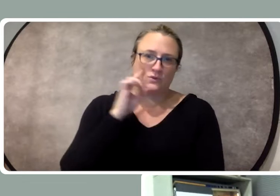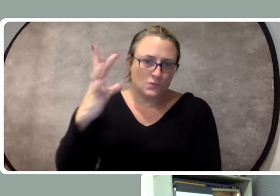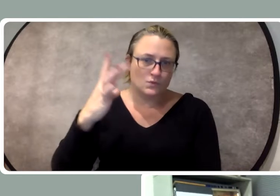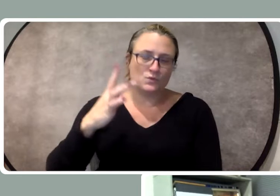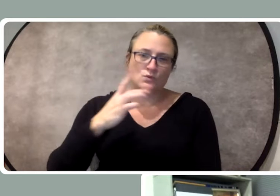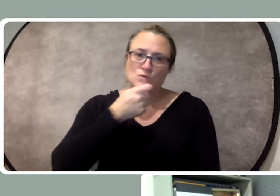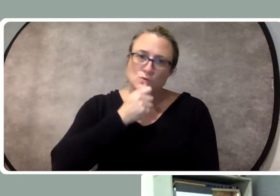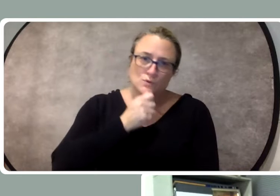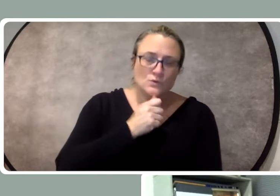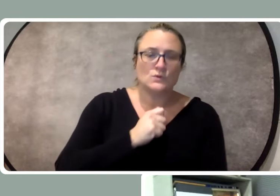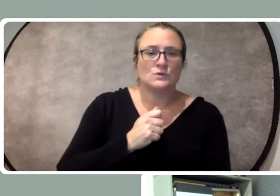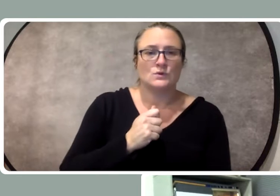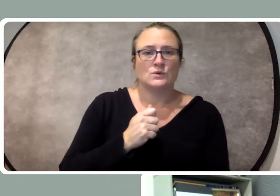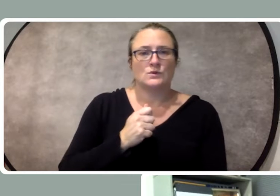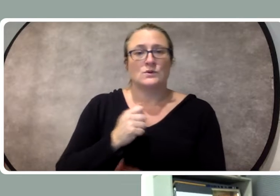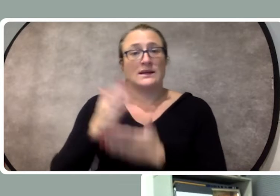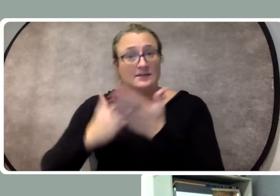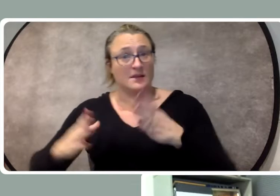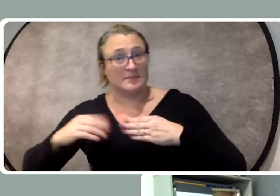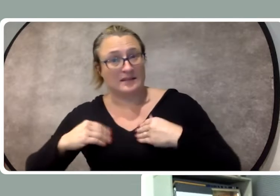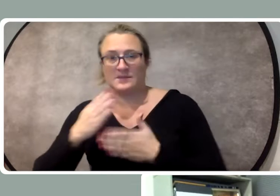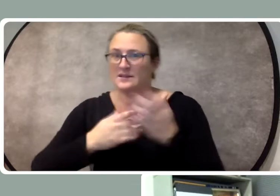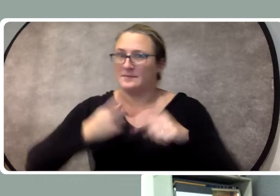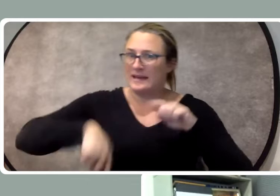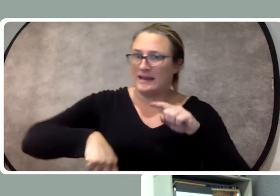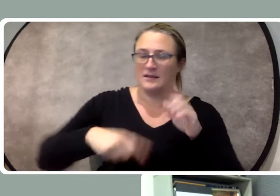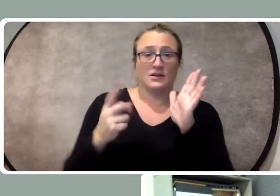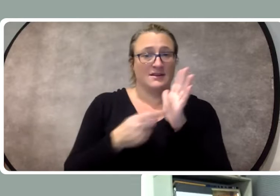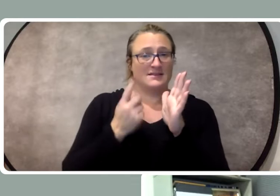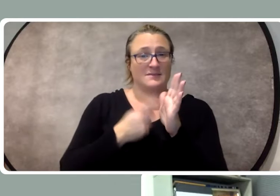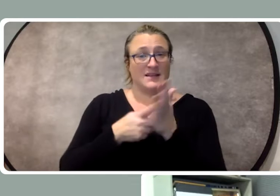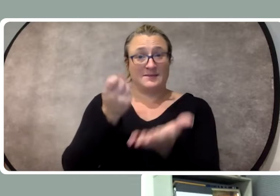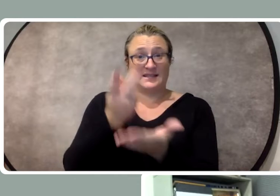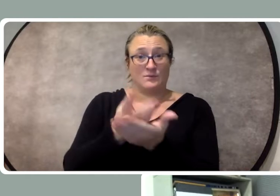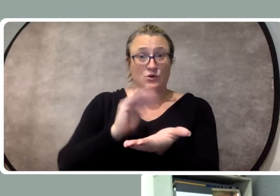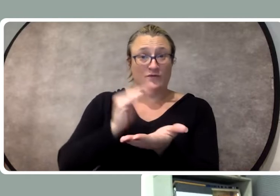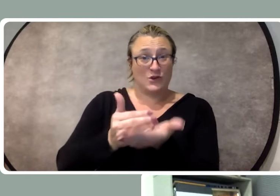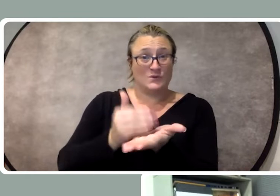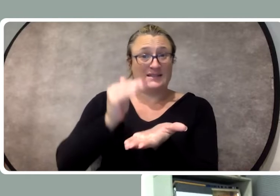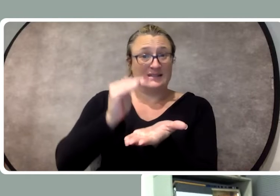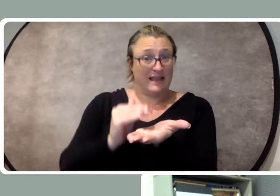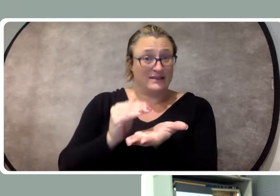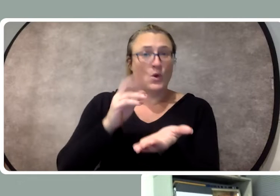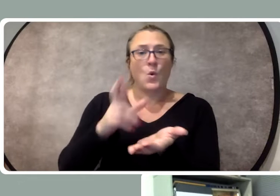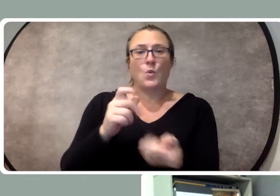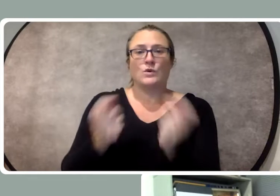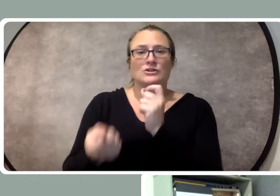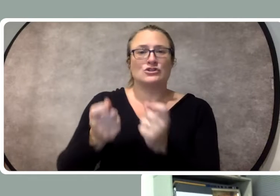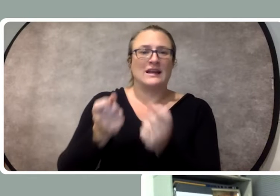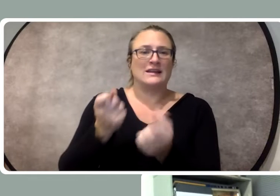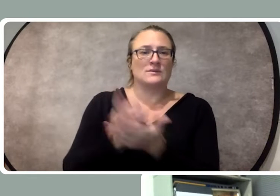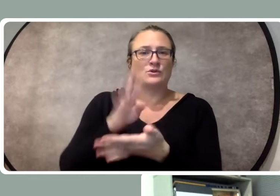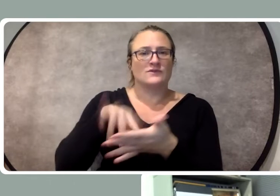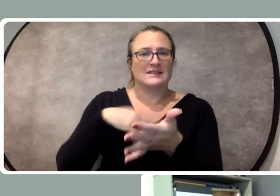patients. And sometimes we have to lower the approved doses and sometimes even change the approved schedule just so that